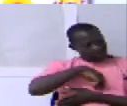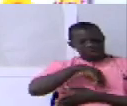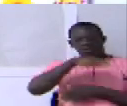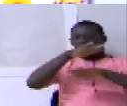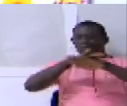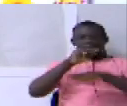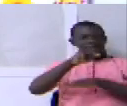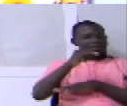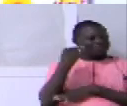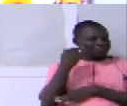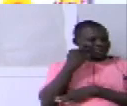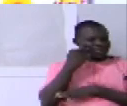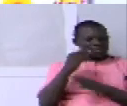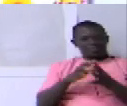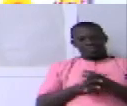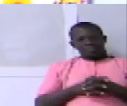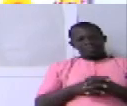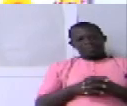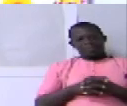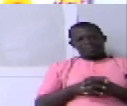wulung aketanyi niku ya bati.